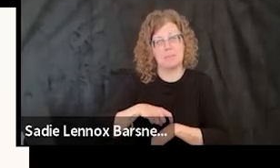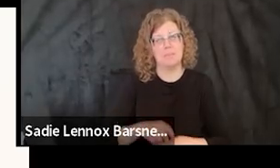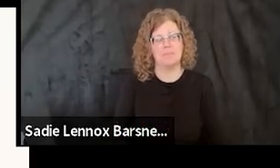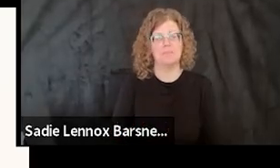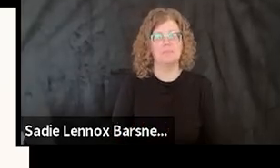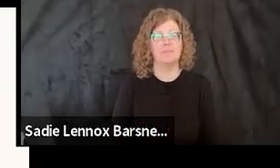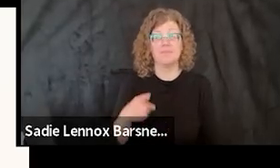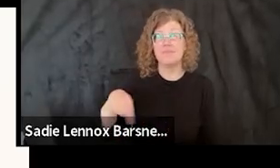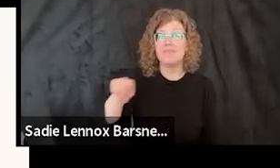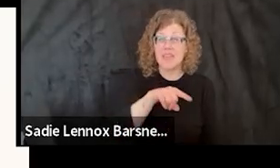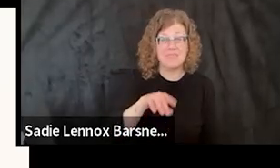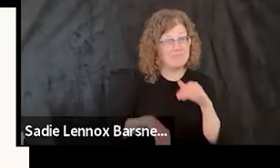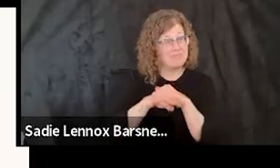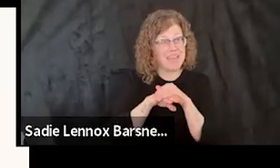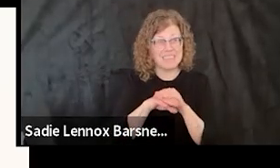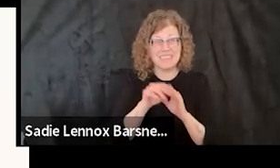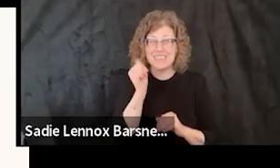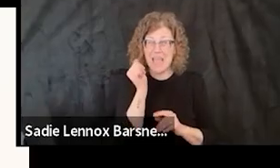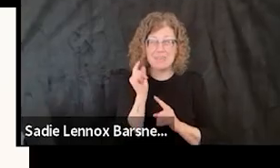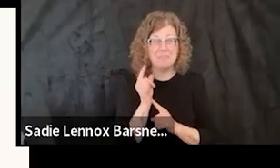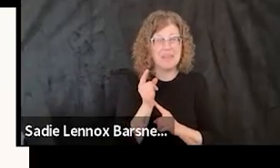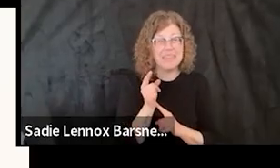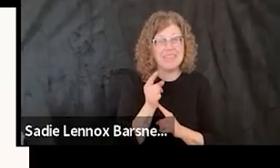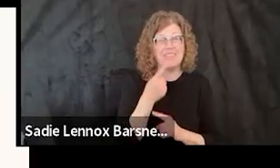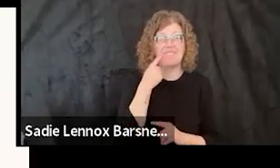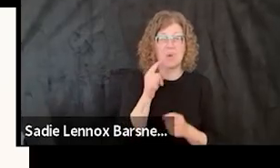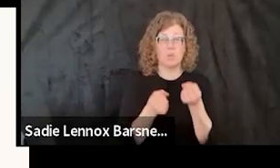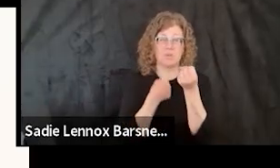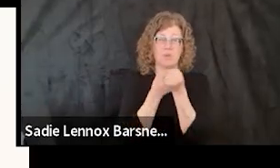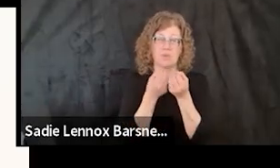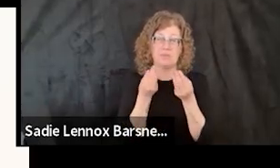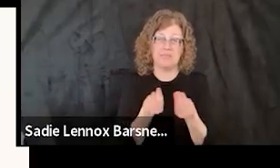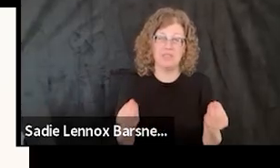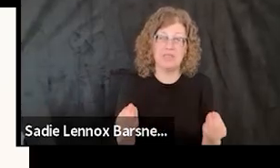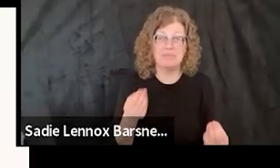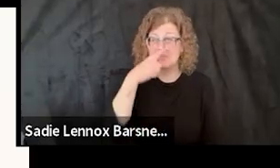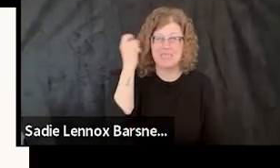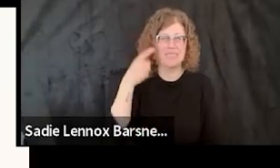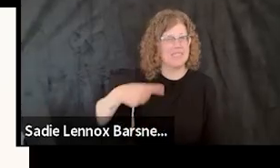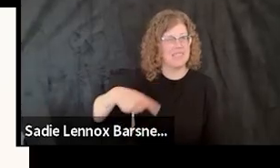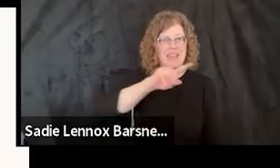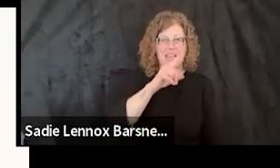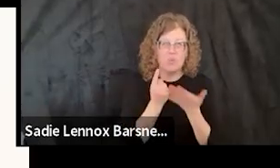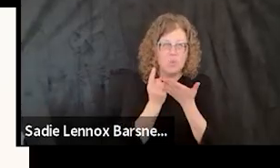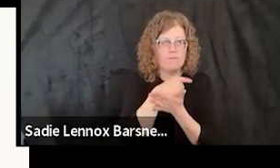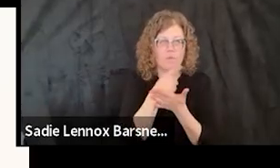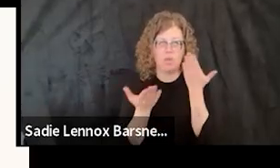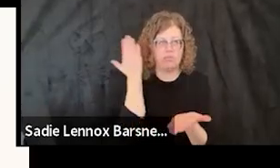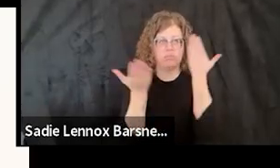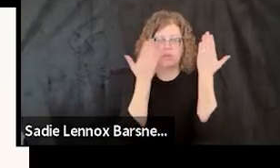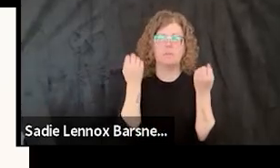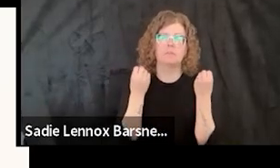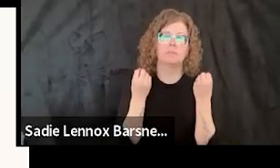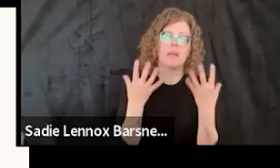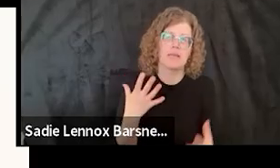of support material for each applicant as they are reviewing many applications. Direct their attention to the